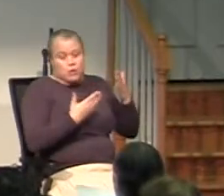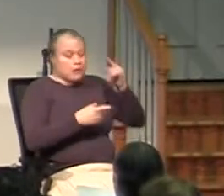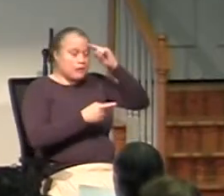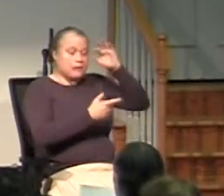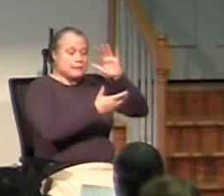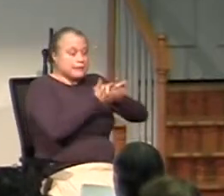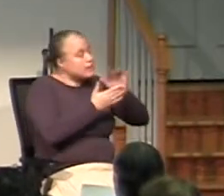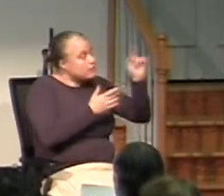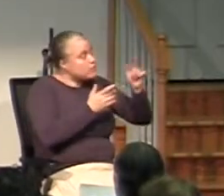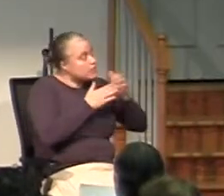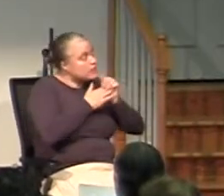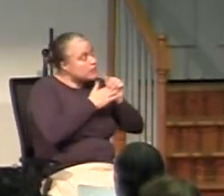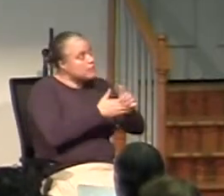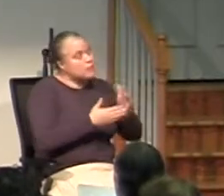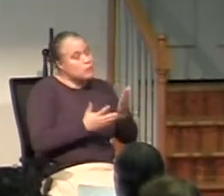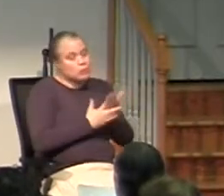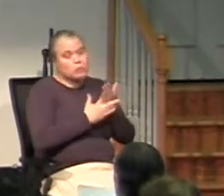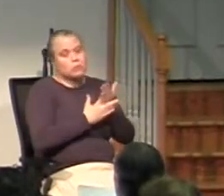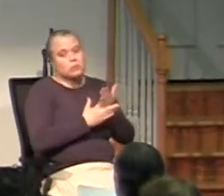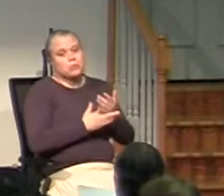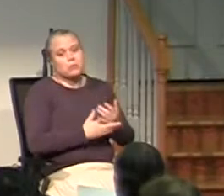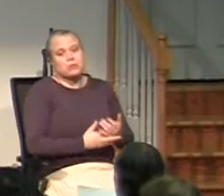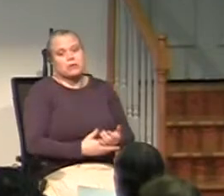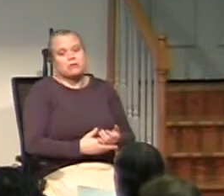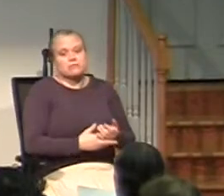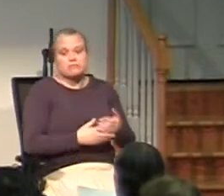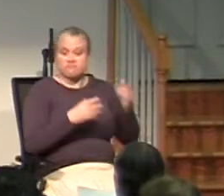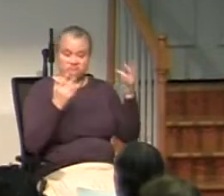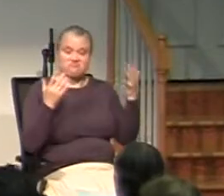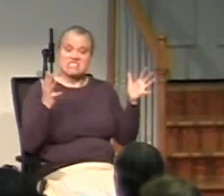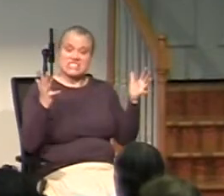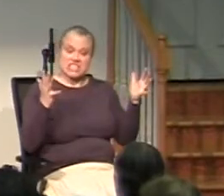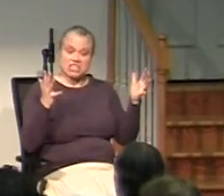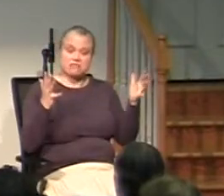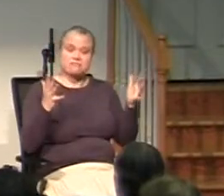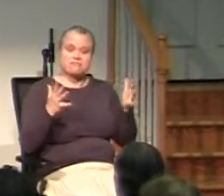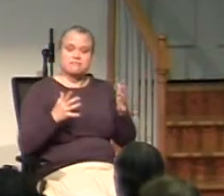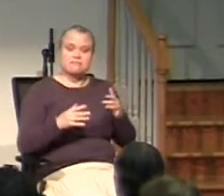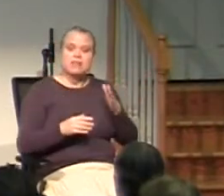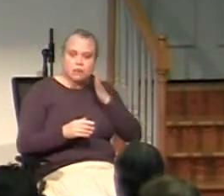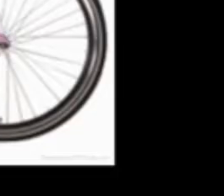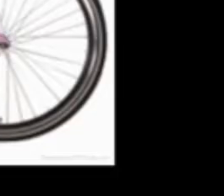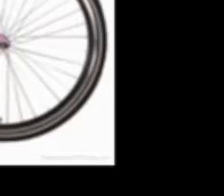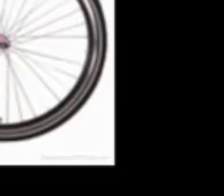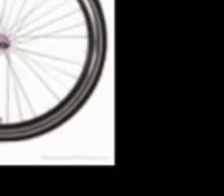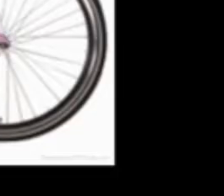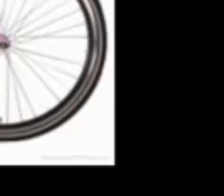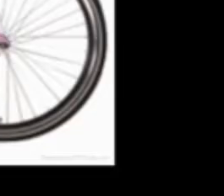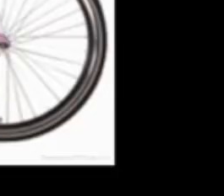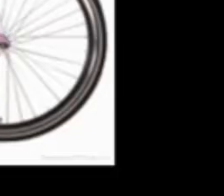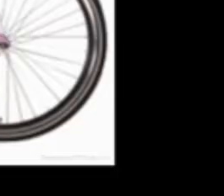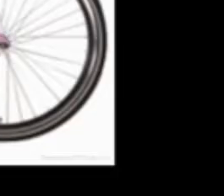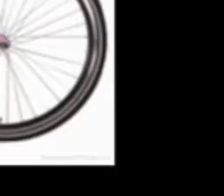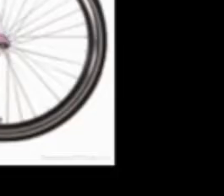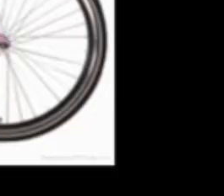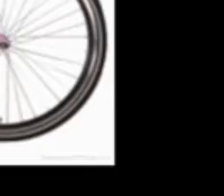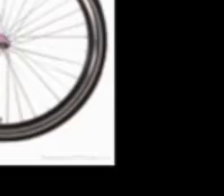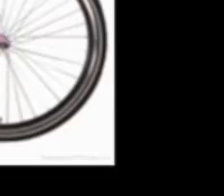this. And he did. And he does. How many of you can ride a bicycle?